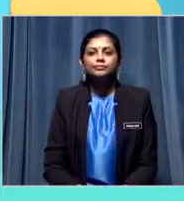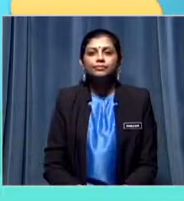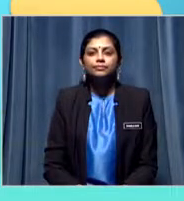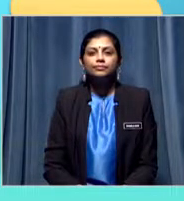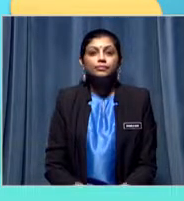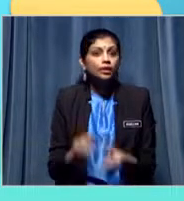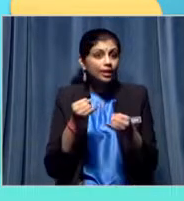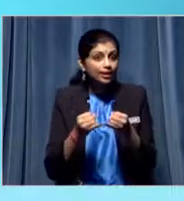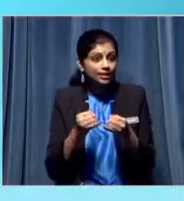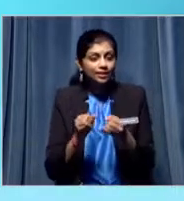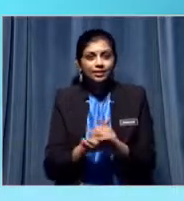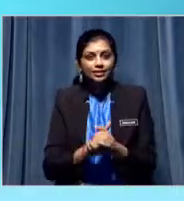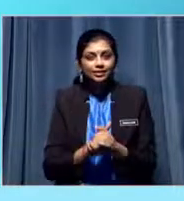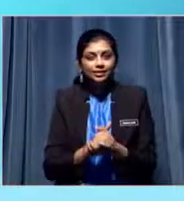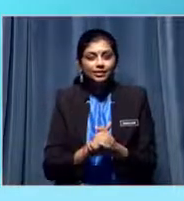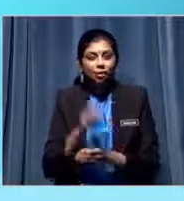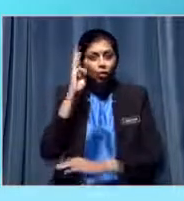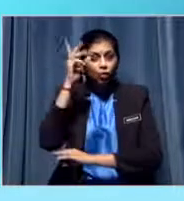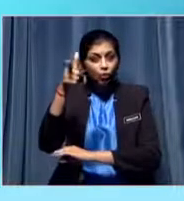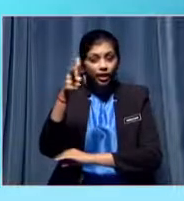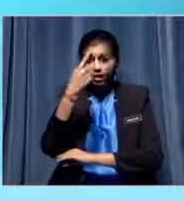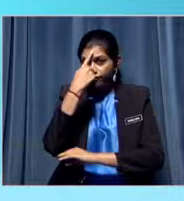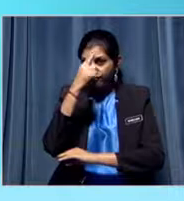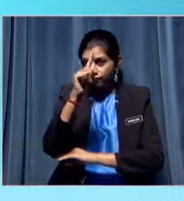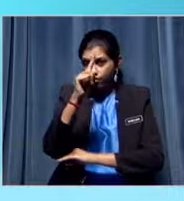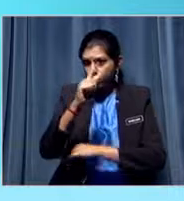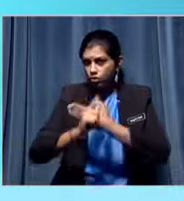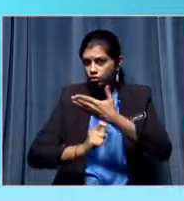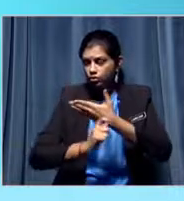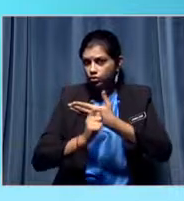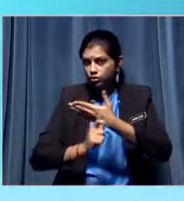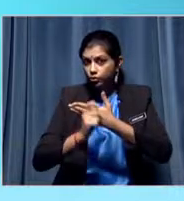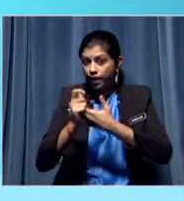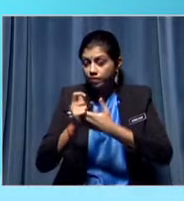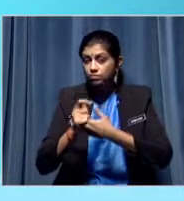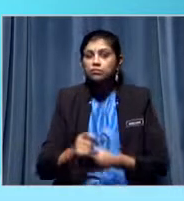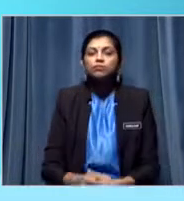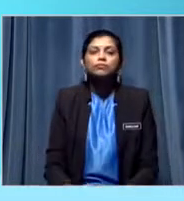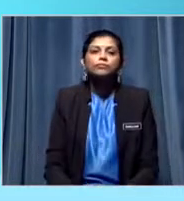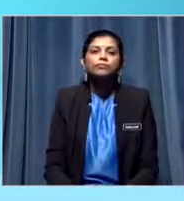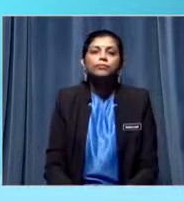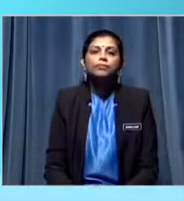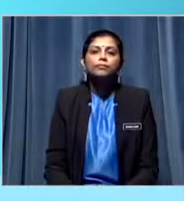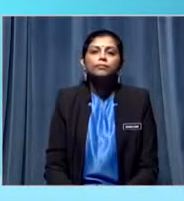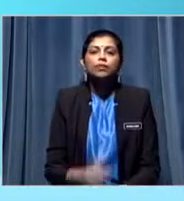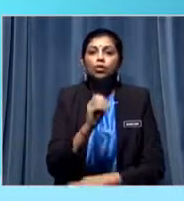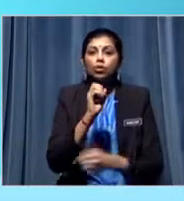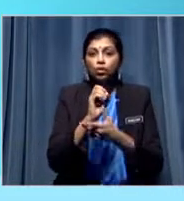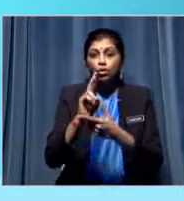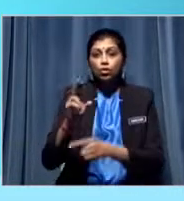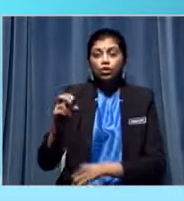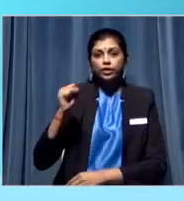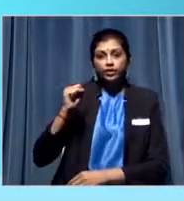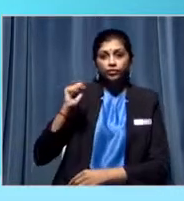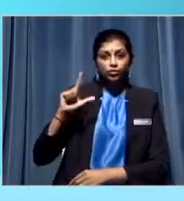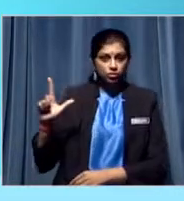And lastly, we use will for threats or refusal. For examples, if you don't